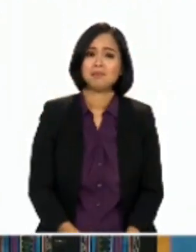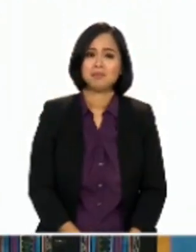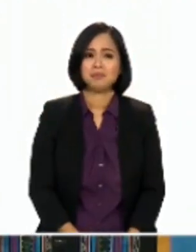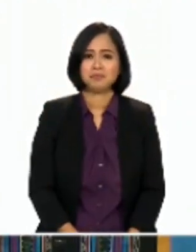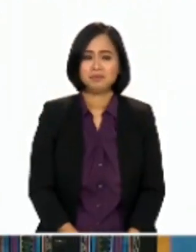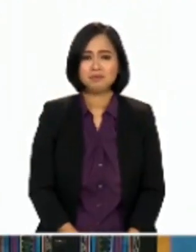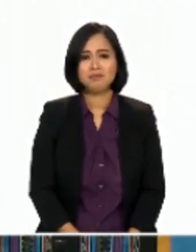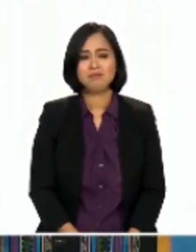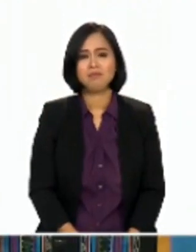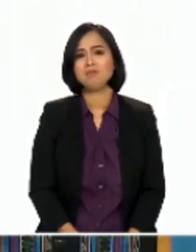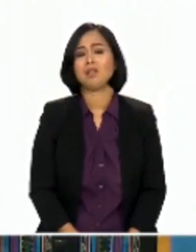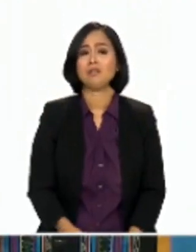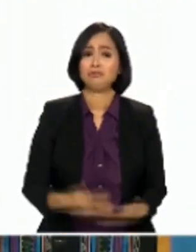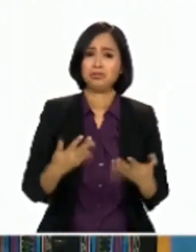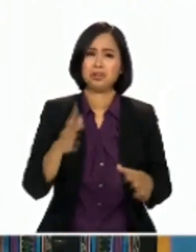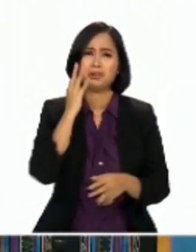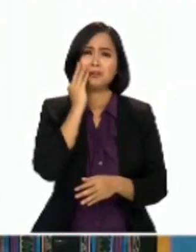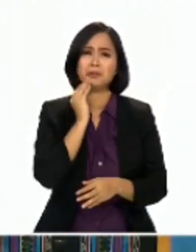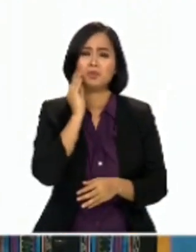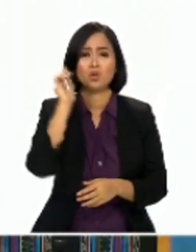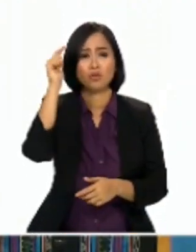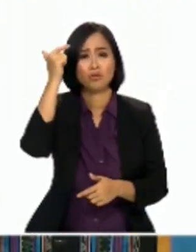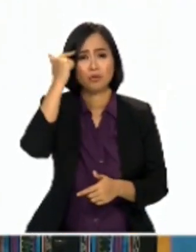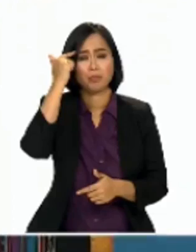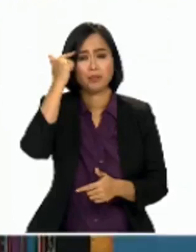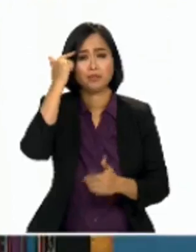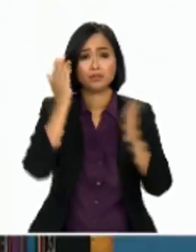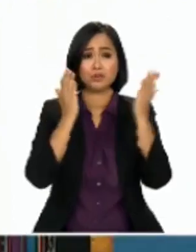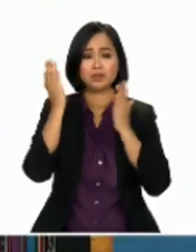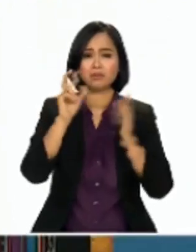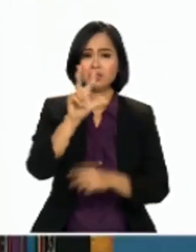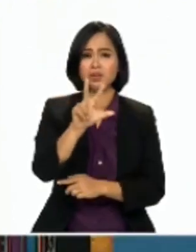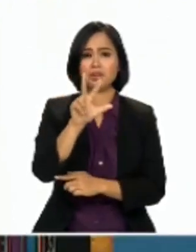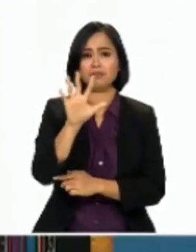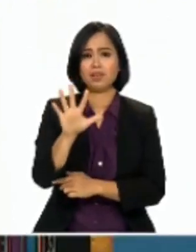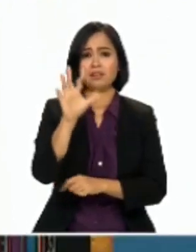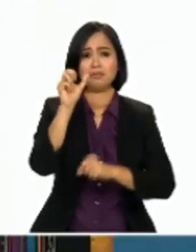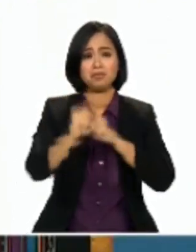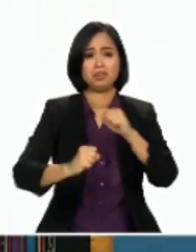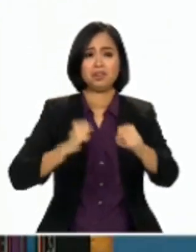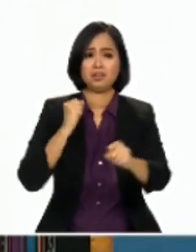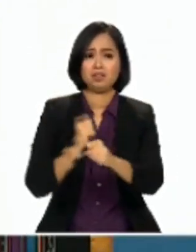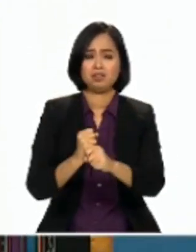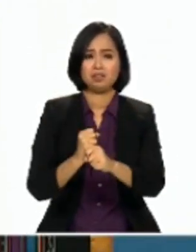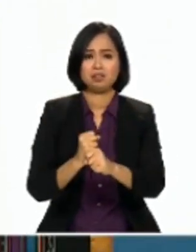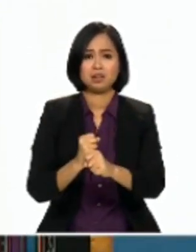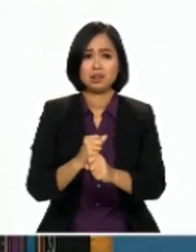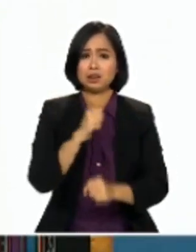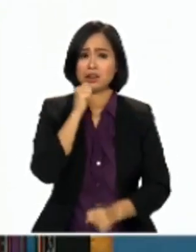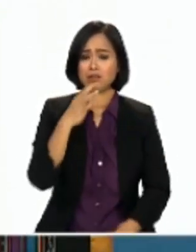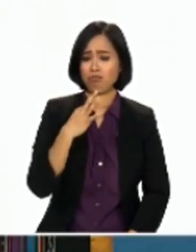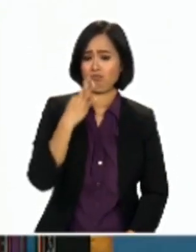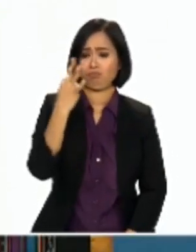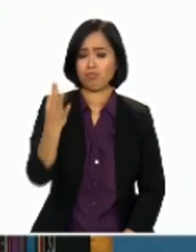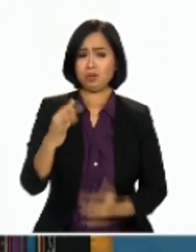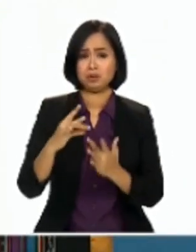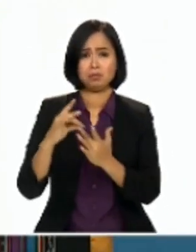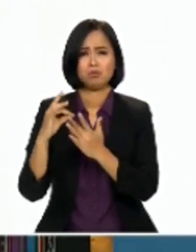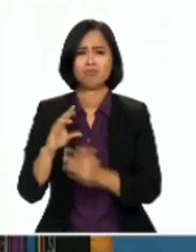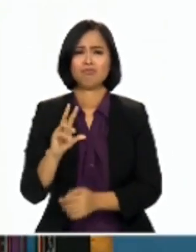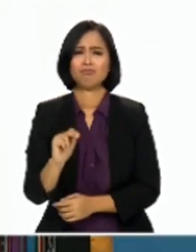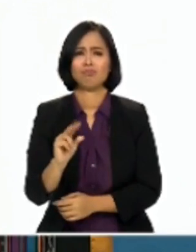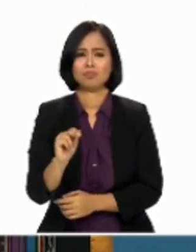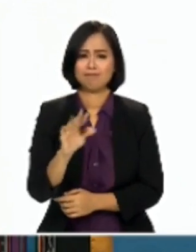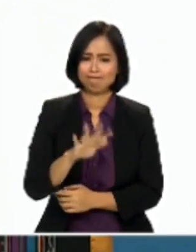I've been in with government for almost 35 years now. I am not singling out myself. It's the